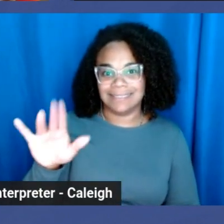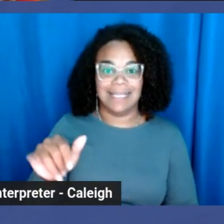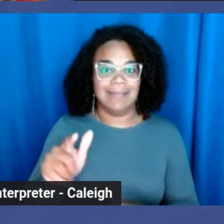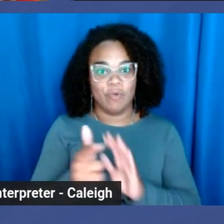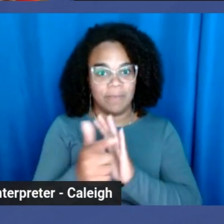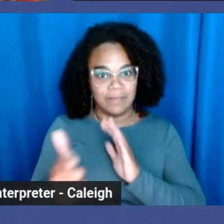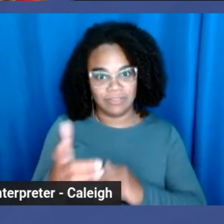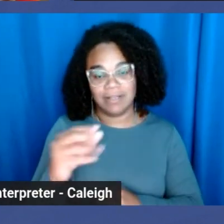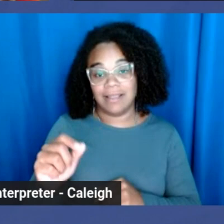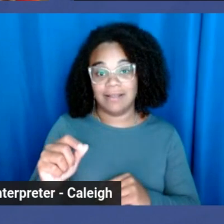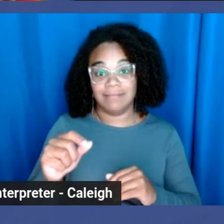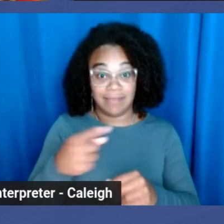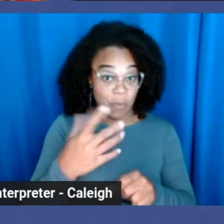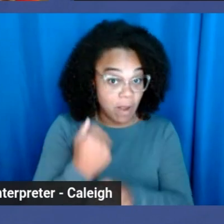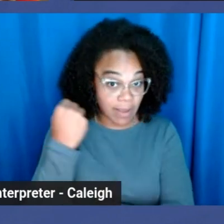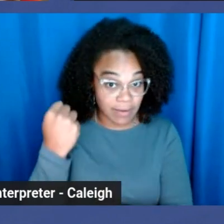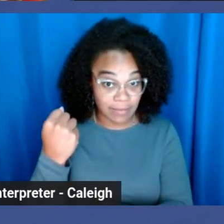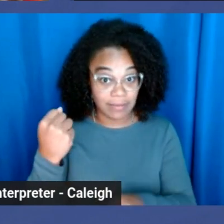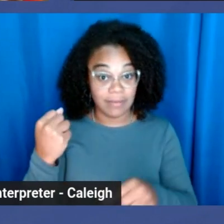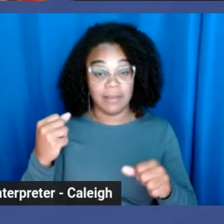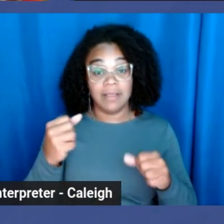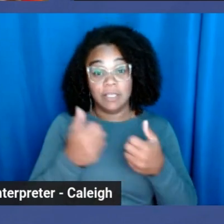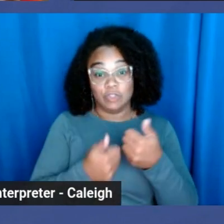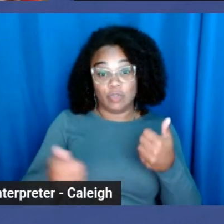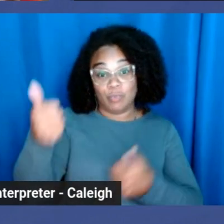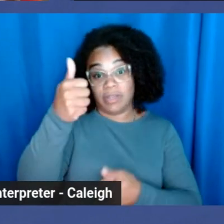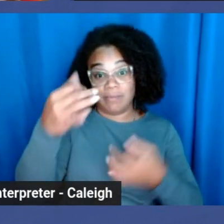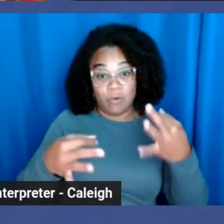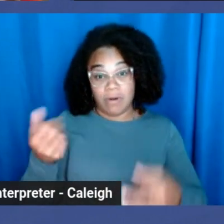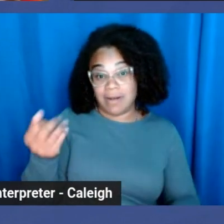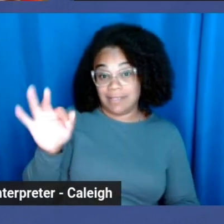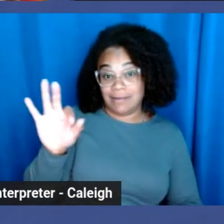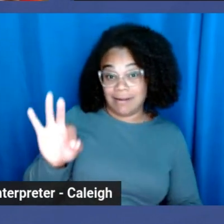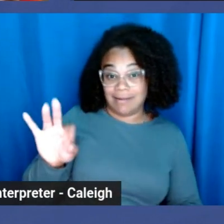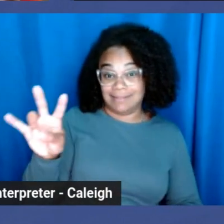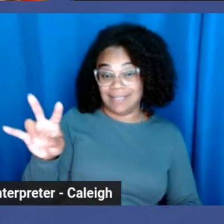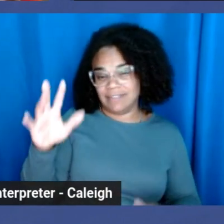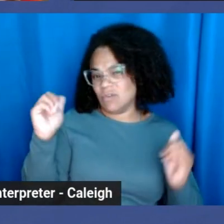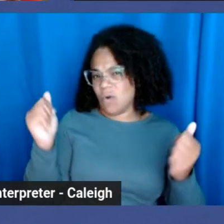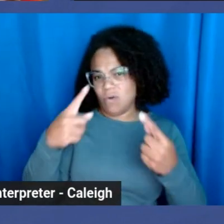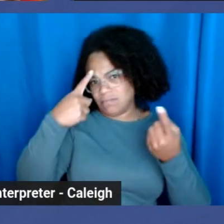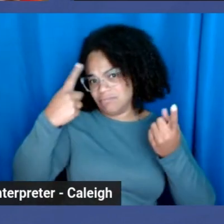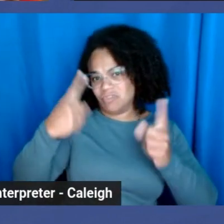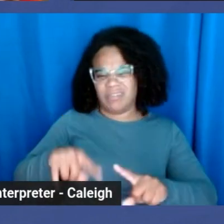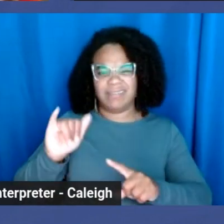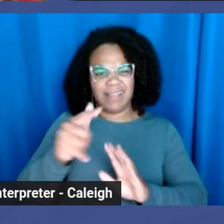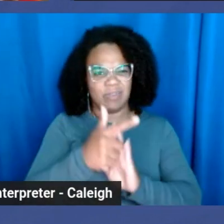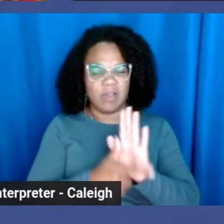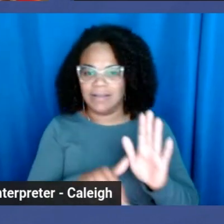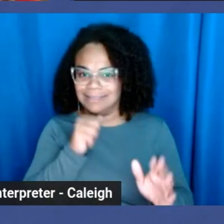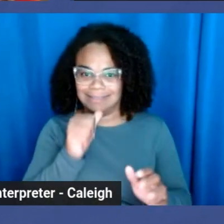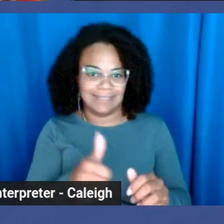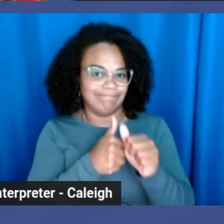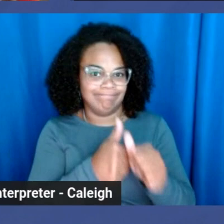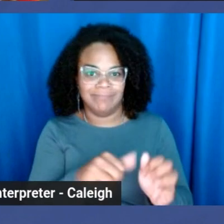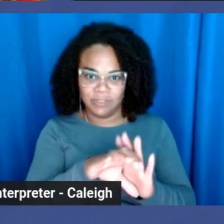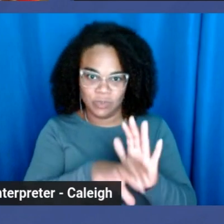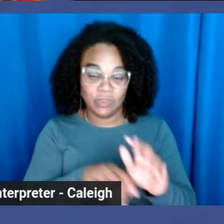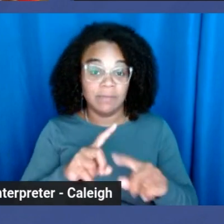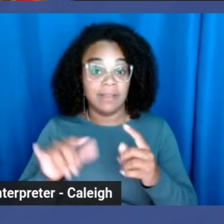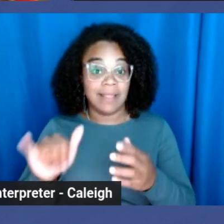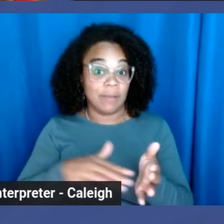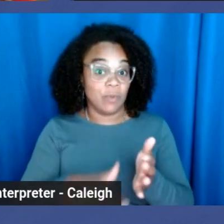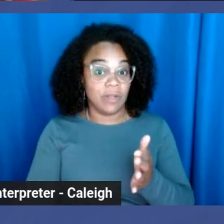A unanimous Supreme Court in 1997 said that the law was unconstitutional. But that immunity provision was